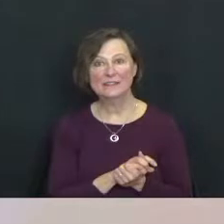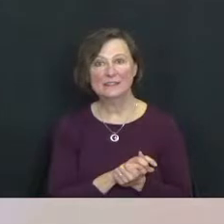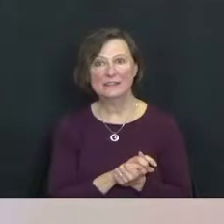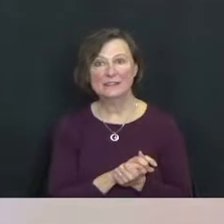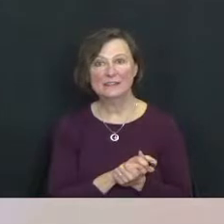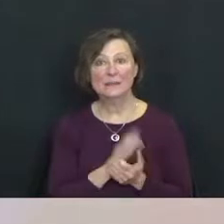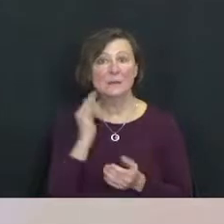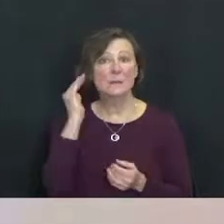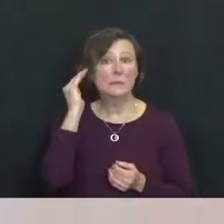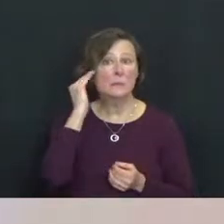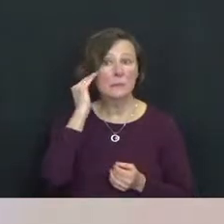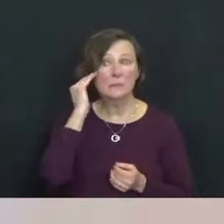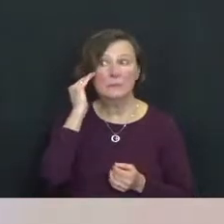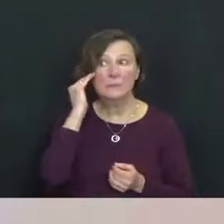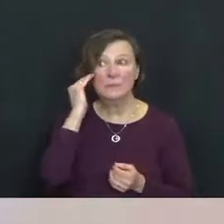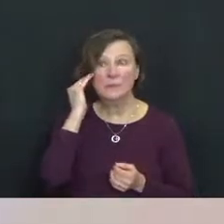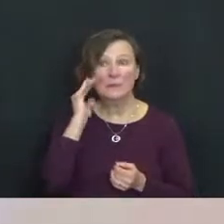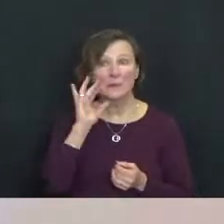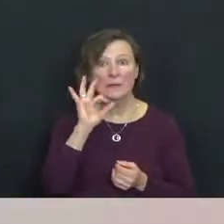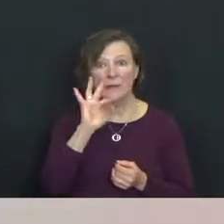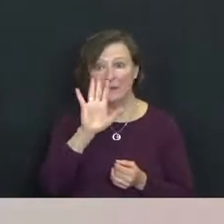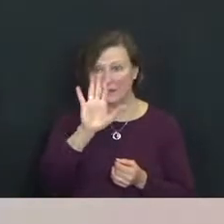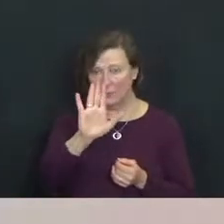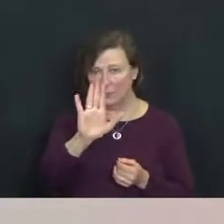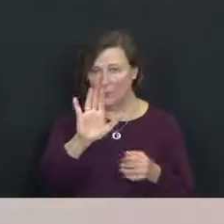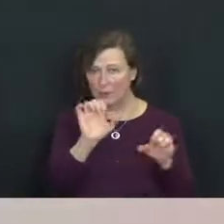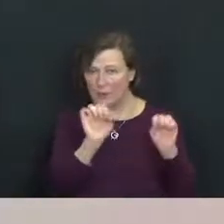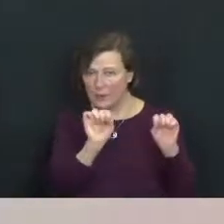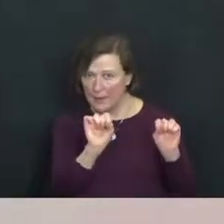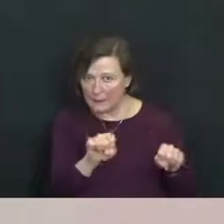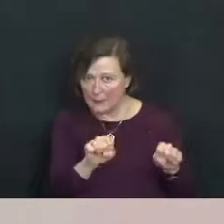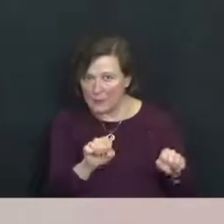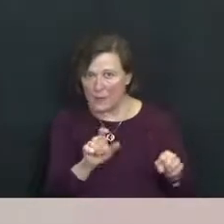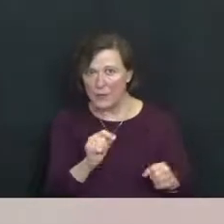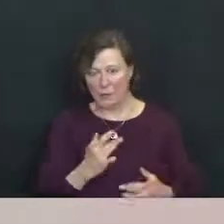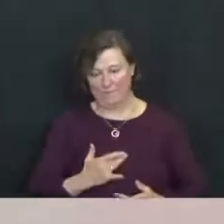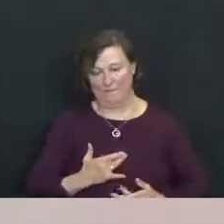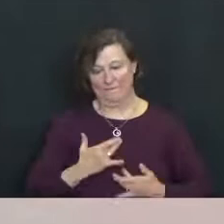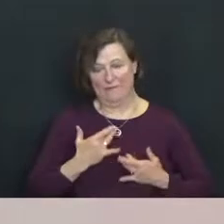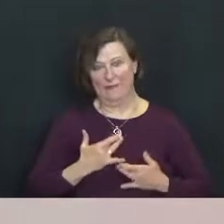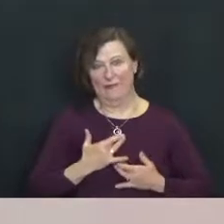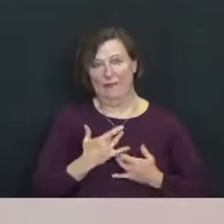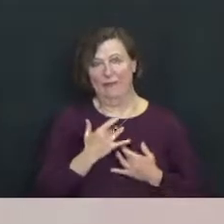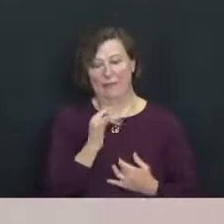Be aware of your capacity to feel this way